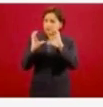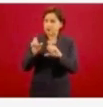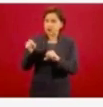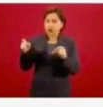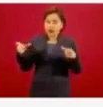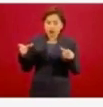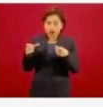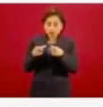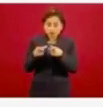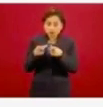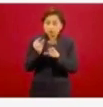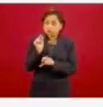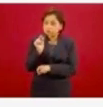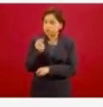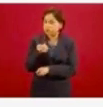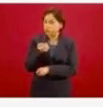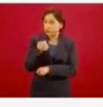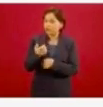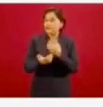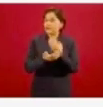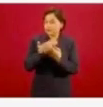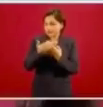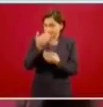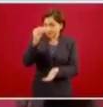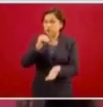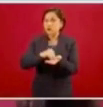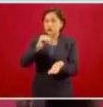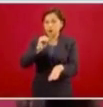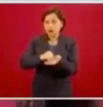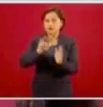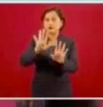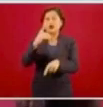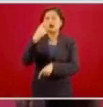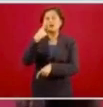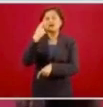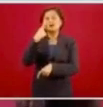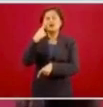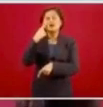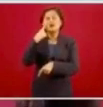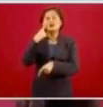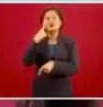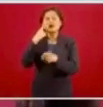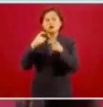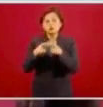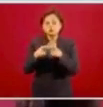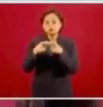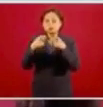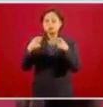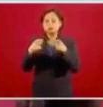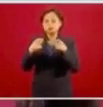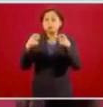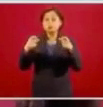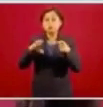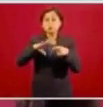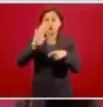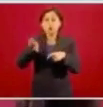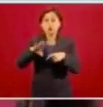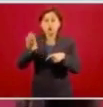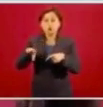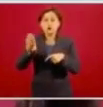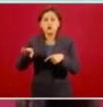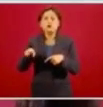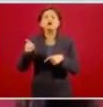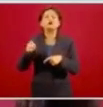because Durango has very few cases. So if we had one more fatality, then this